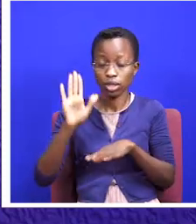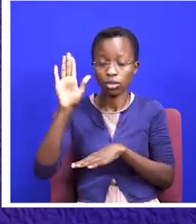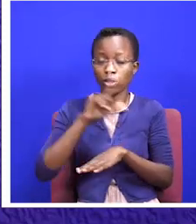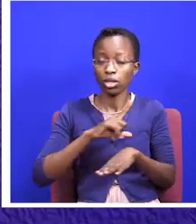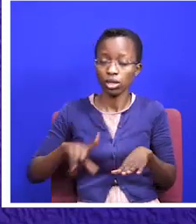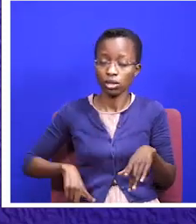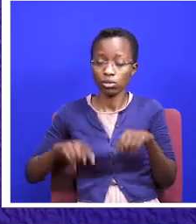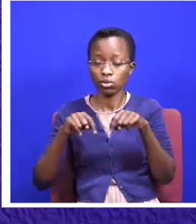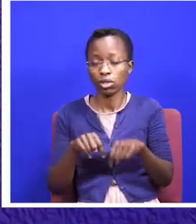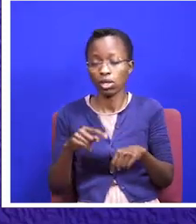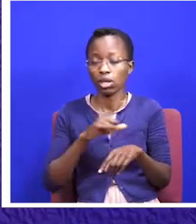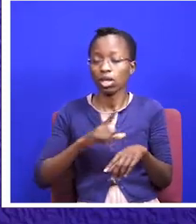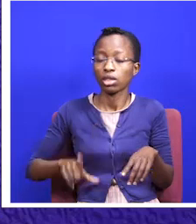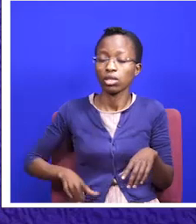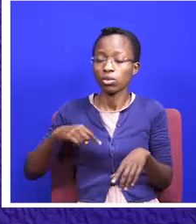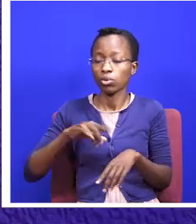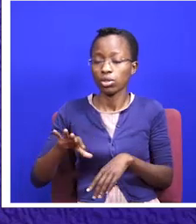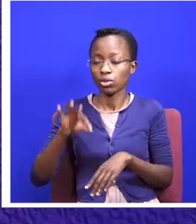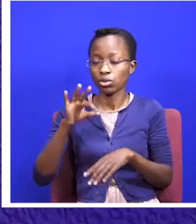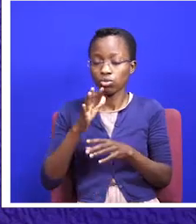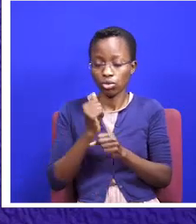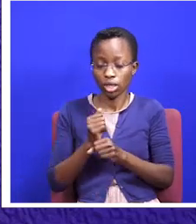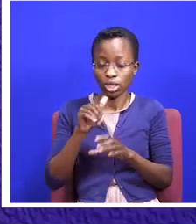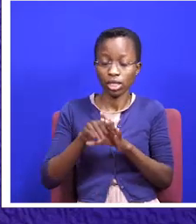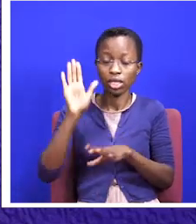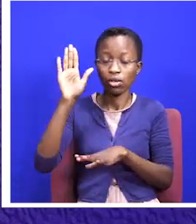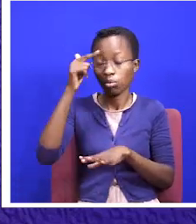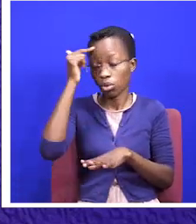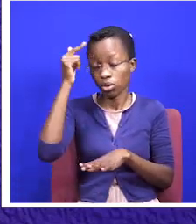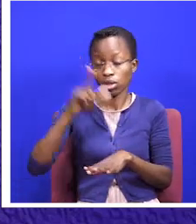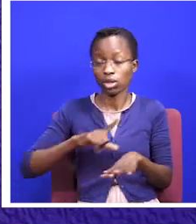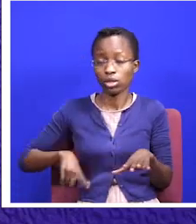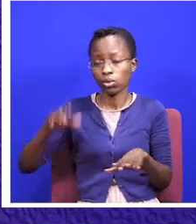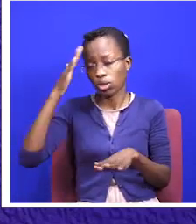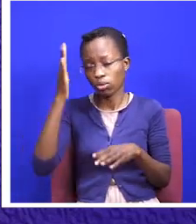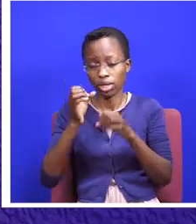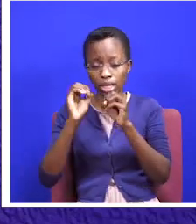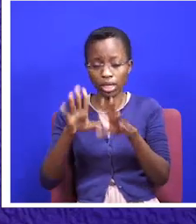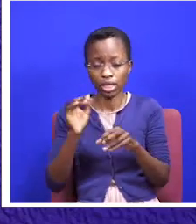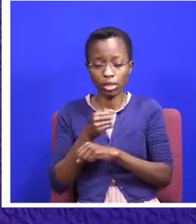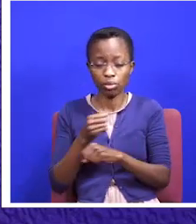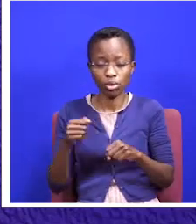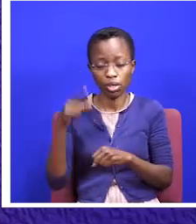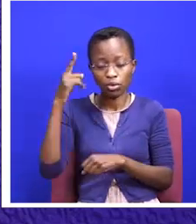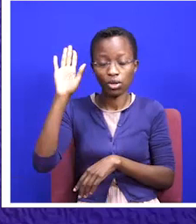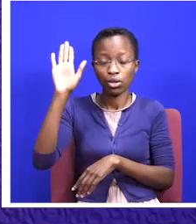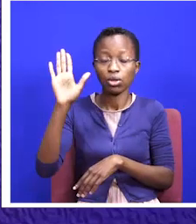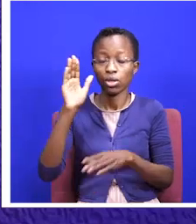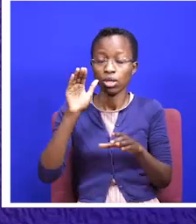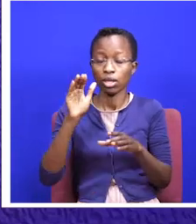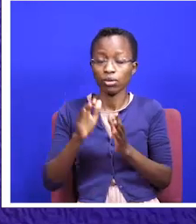your blessings. Today, Lord, we choose to trust in you because we know that nothing is